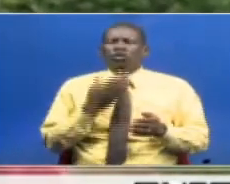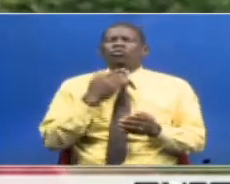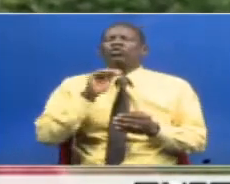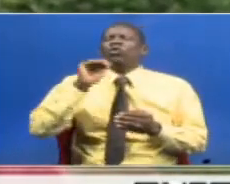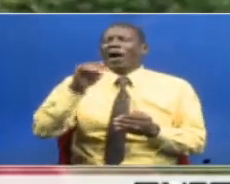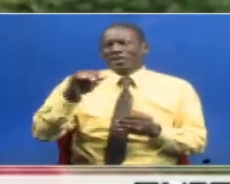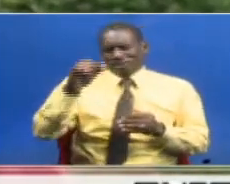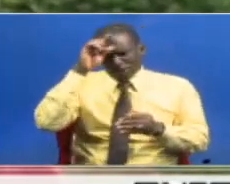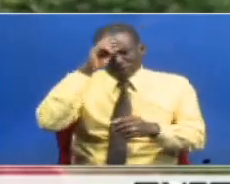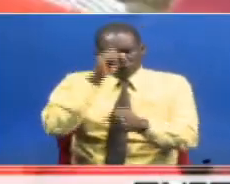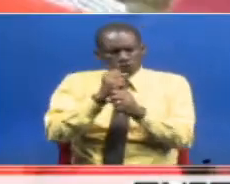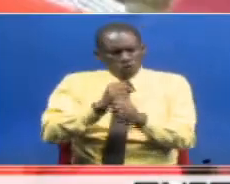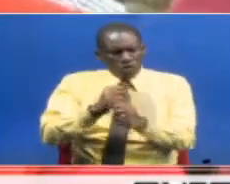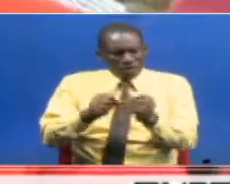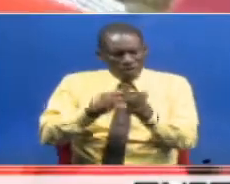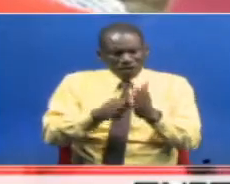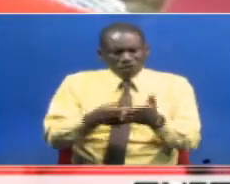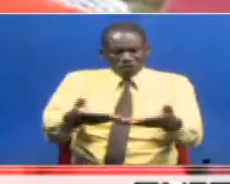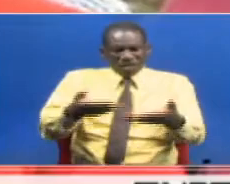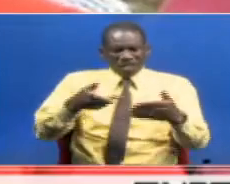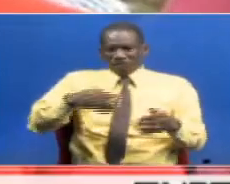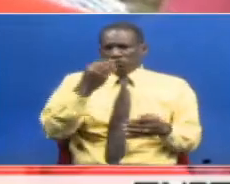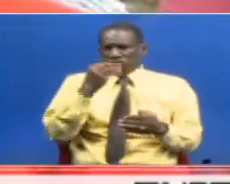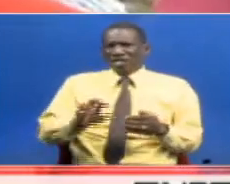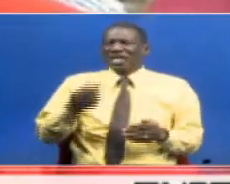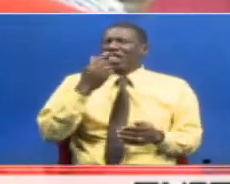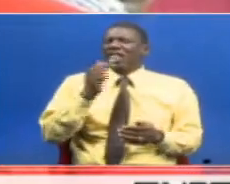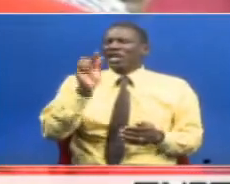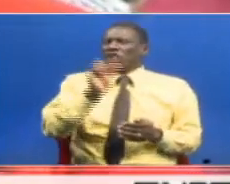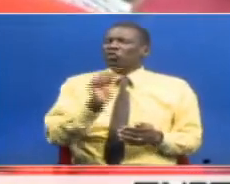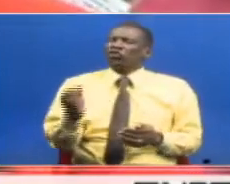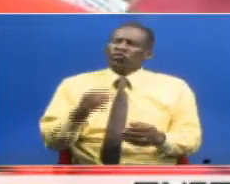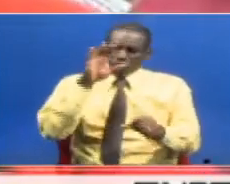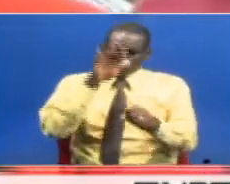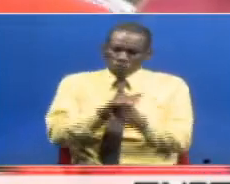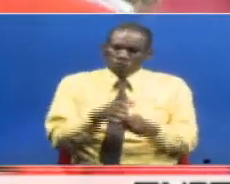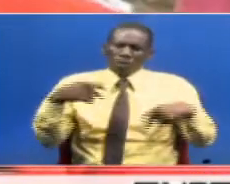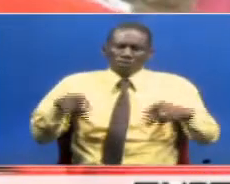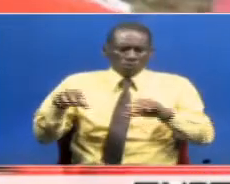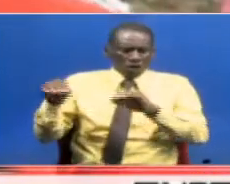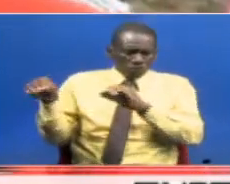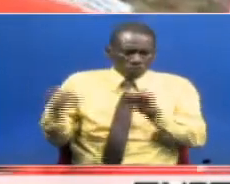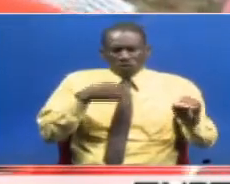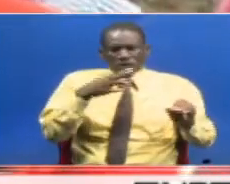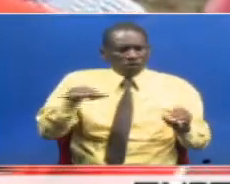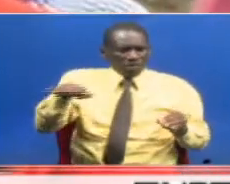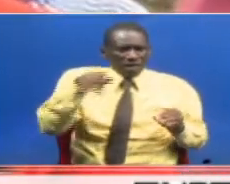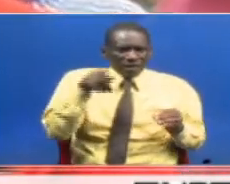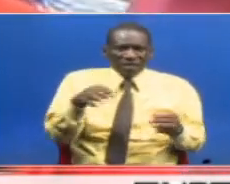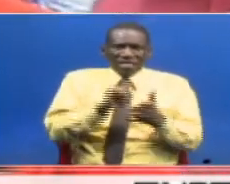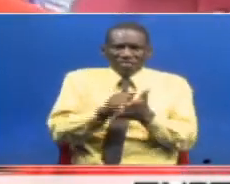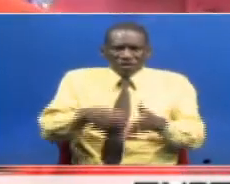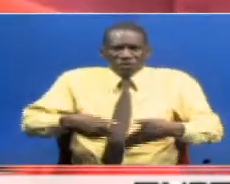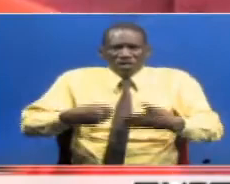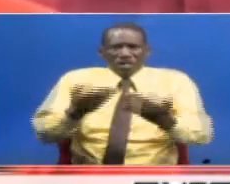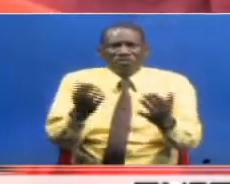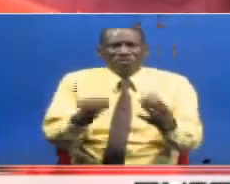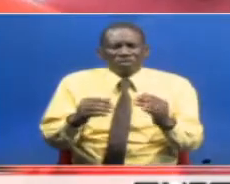bidii waletee hao watu wetu chakula. As Kenya Red Cross, we promise that all those who have moved from this area that will provide them with